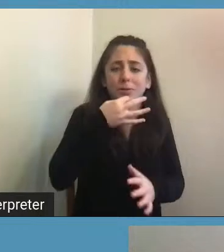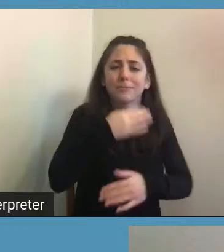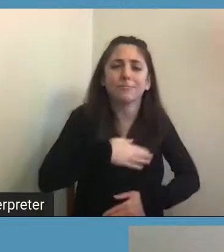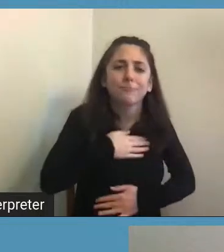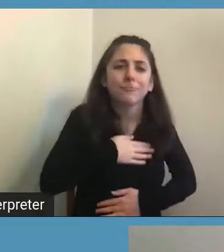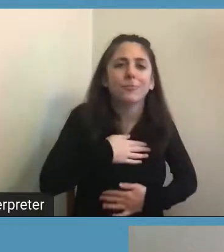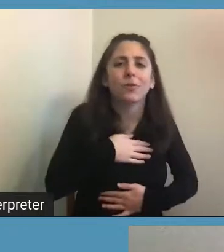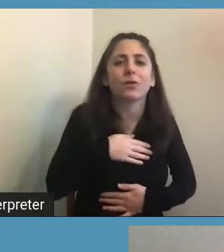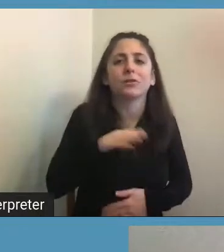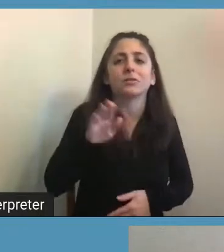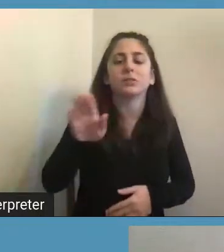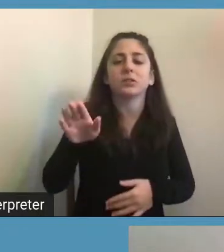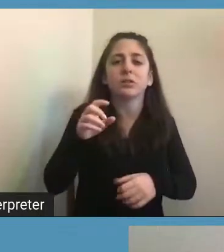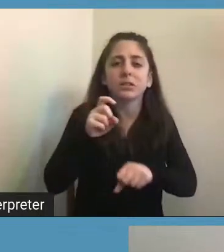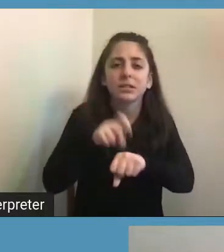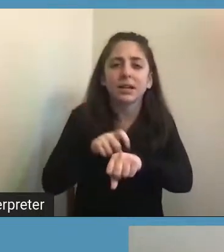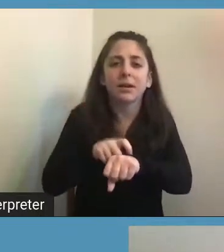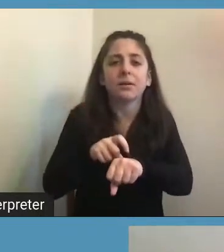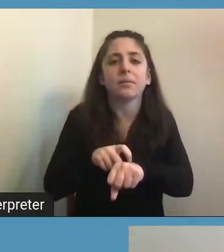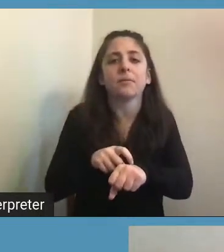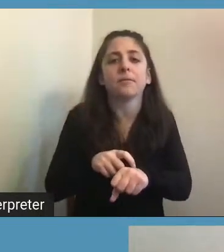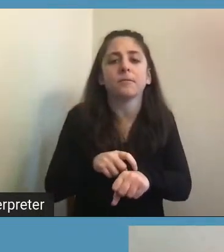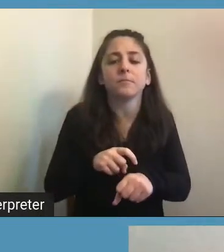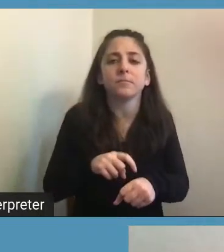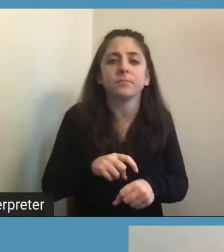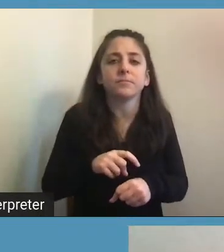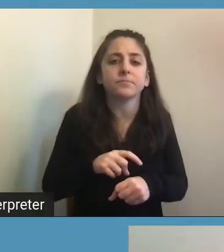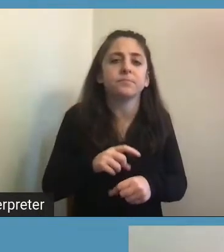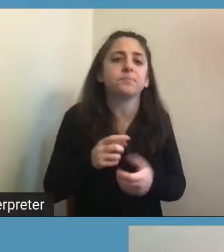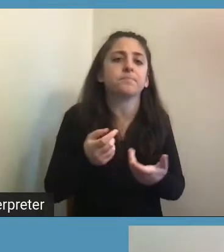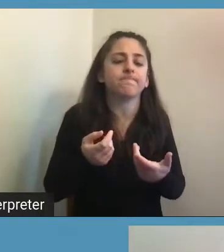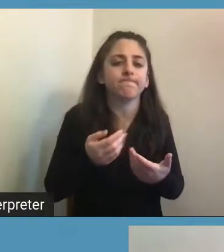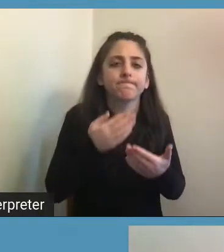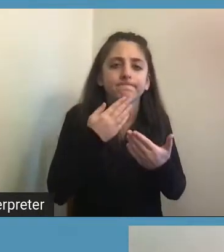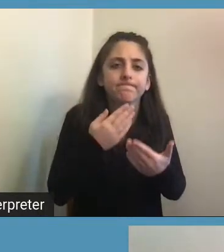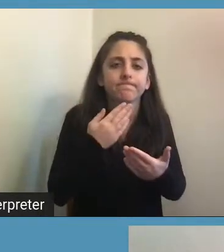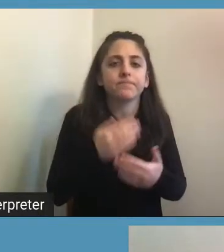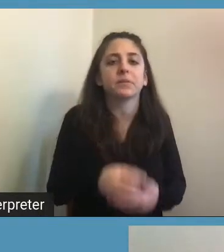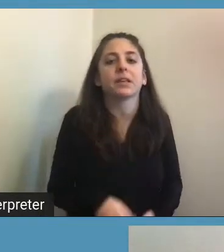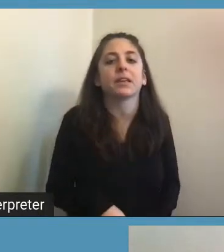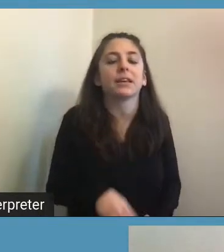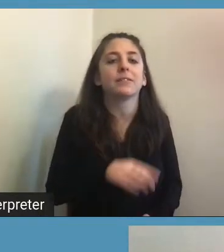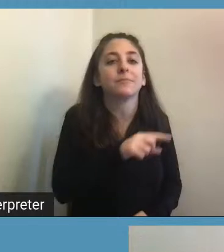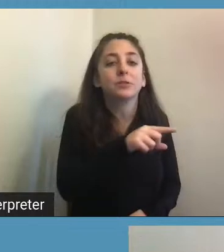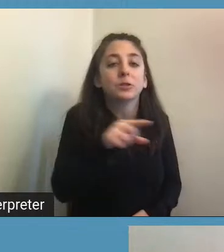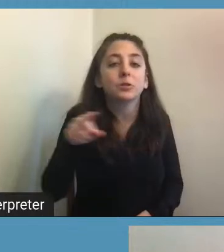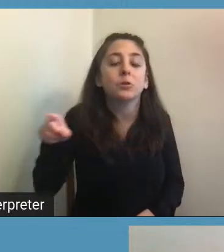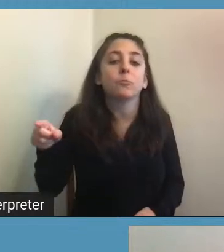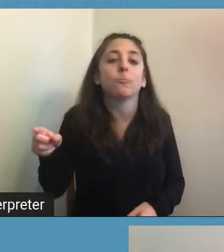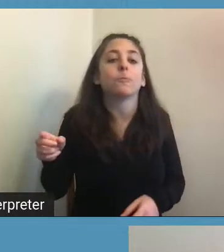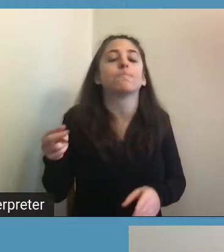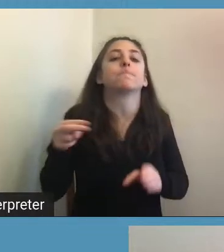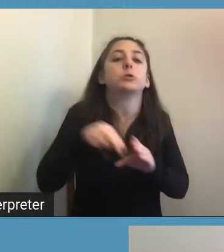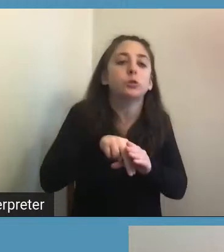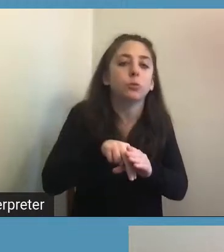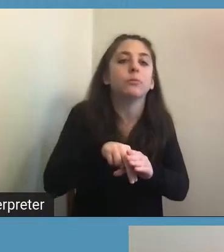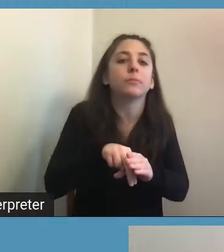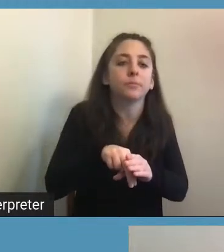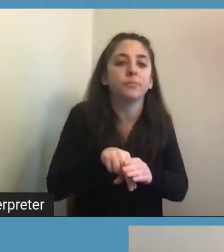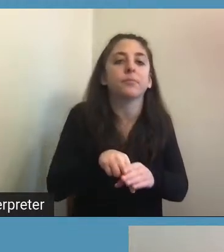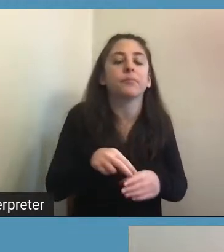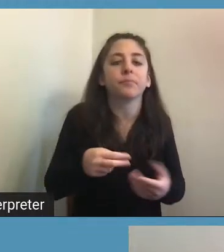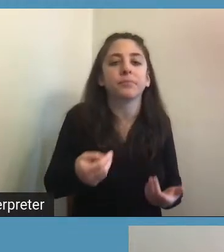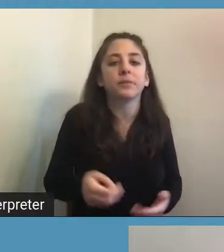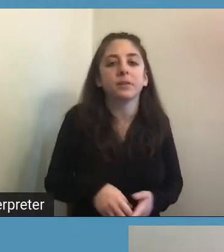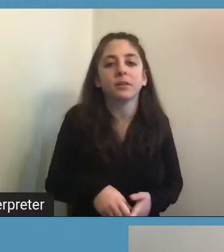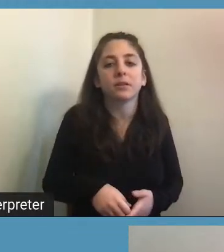are on the call with us, who attended this session. Really great tips for engaging social media